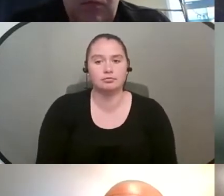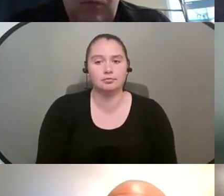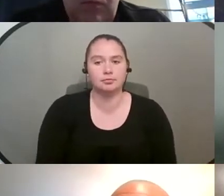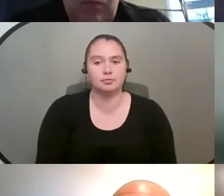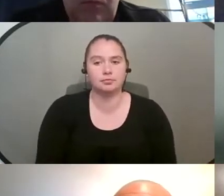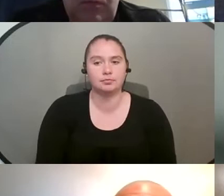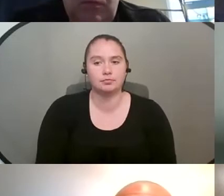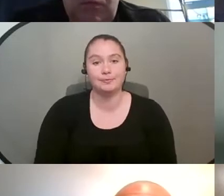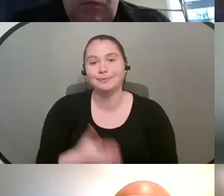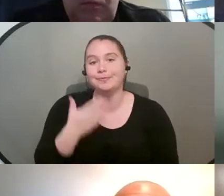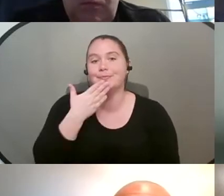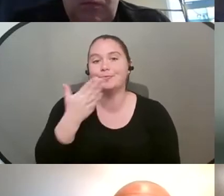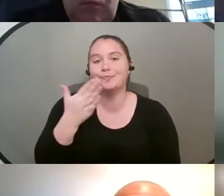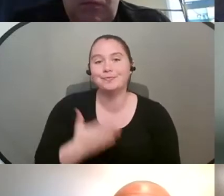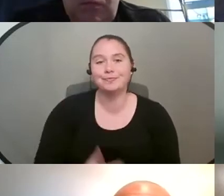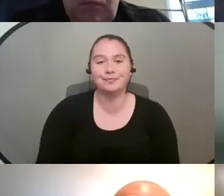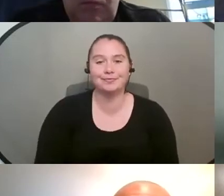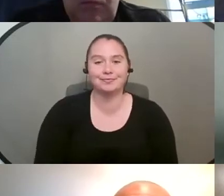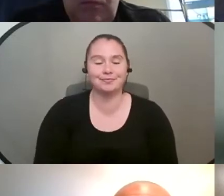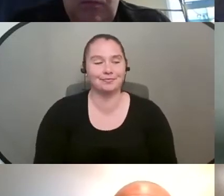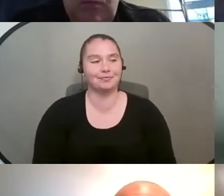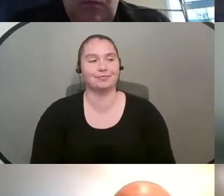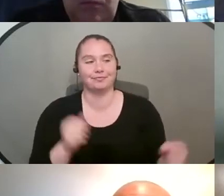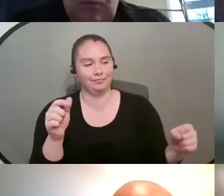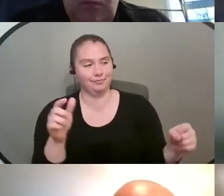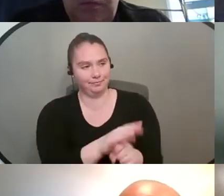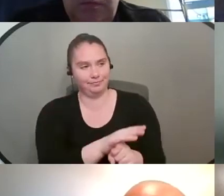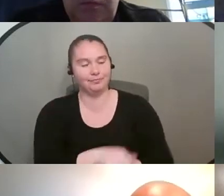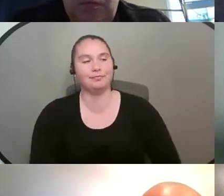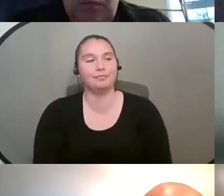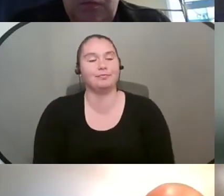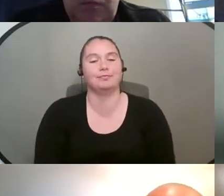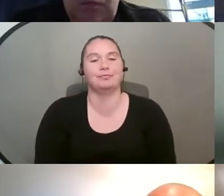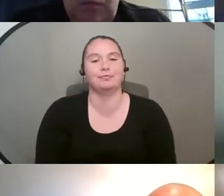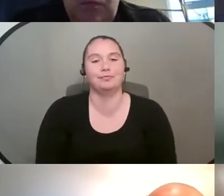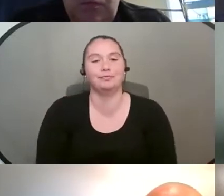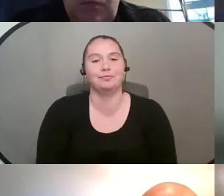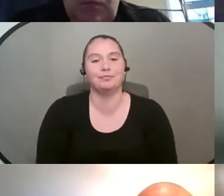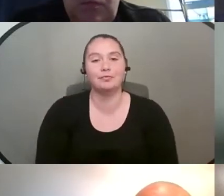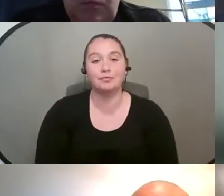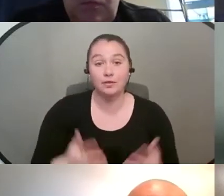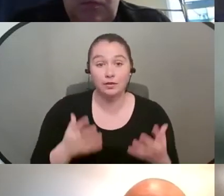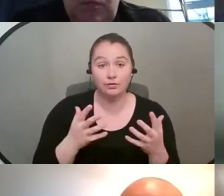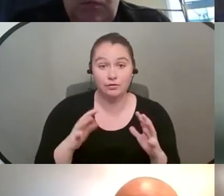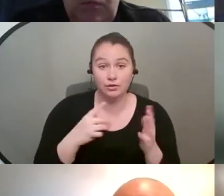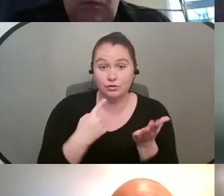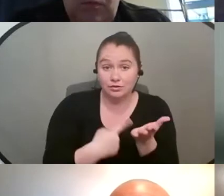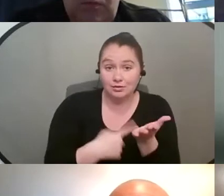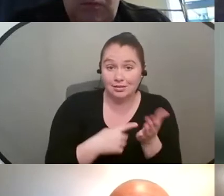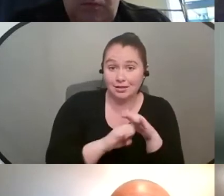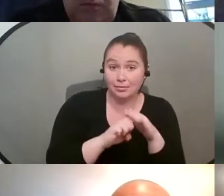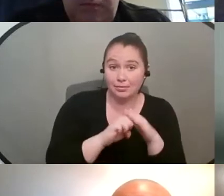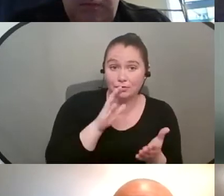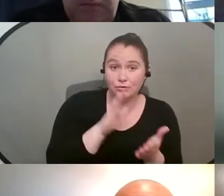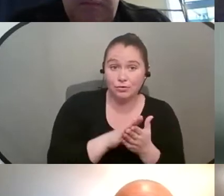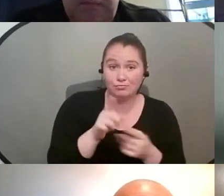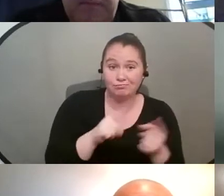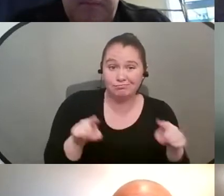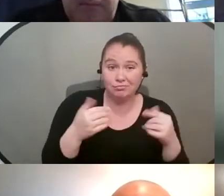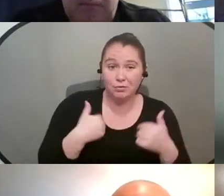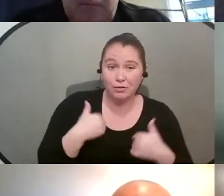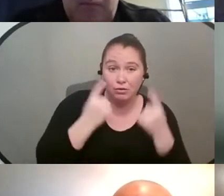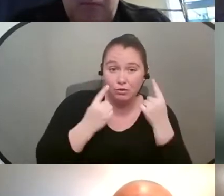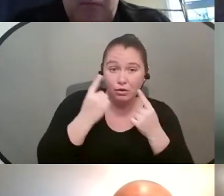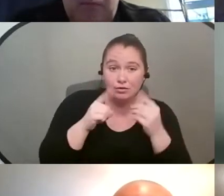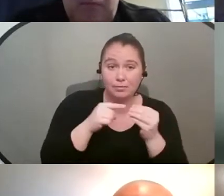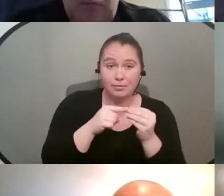Thank you. Absolutely. So we did talk, we talked a little elementary school. Did you all have any thoughts about the priorities